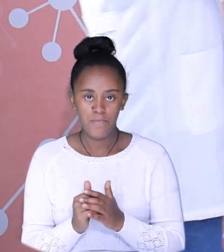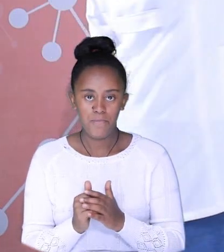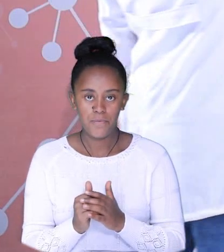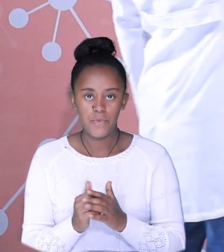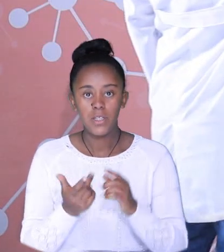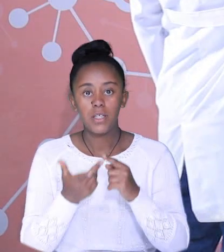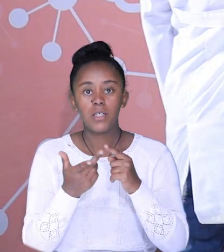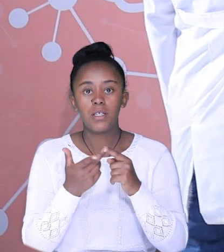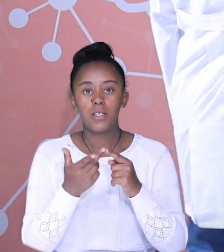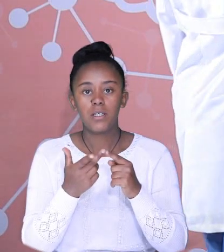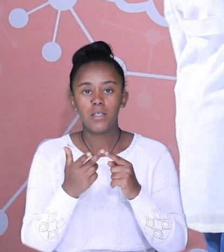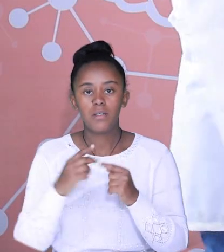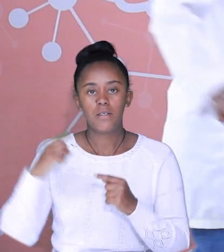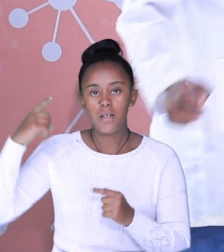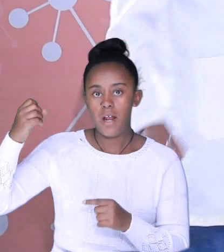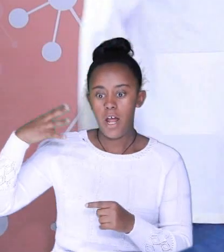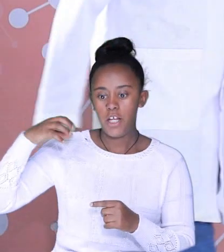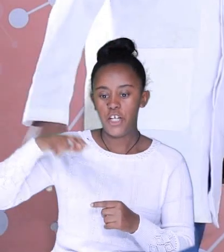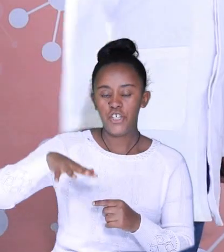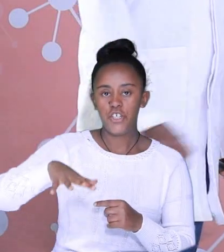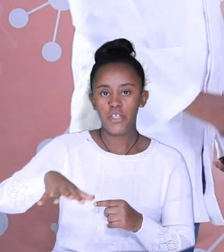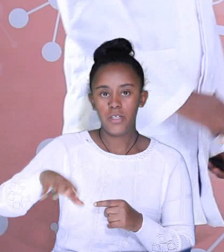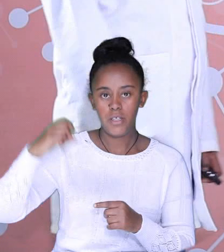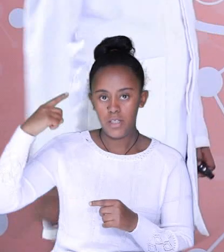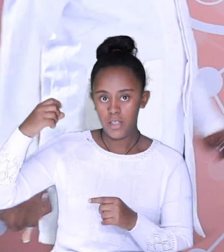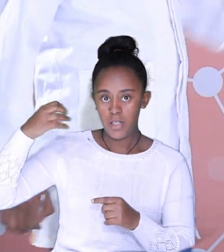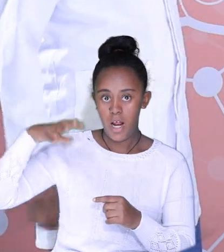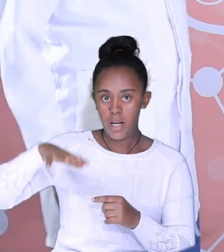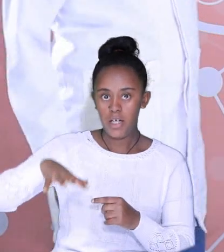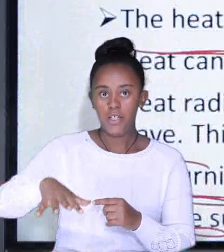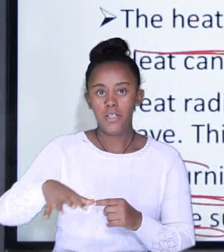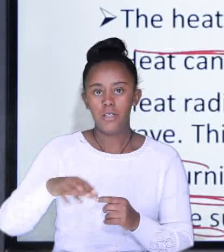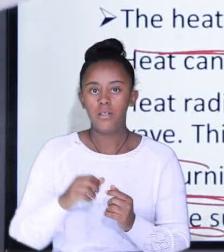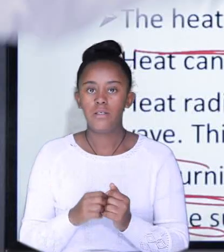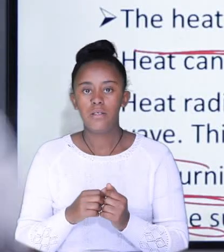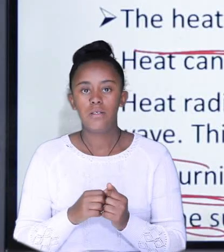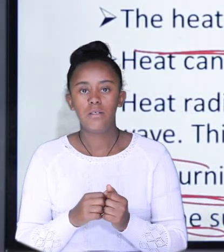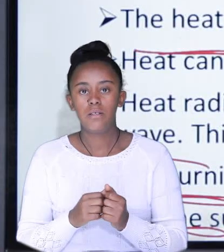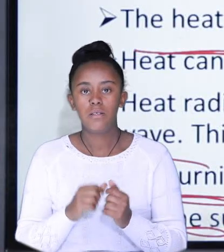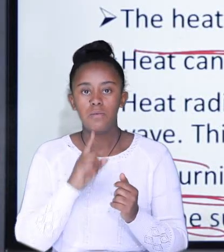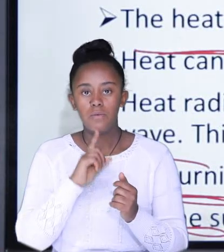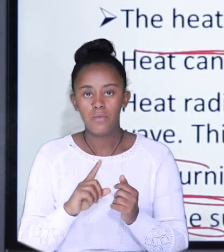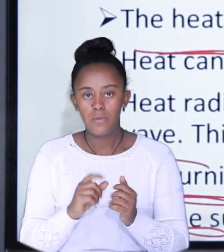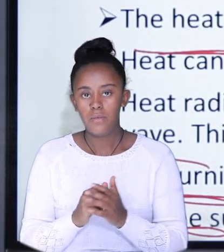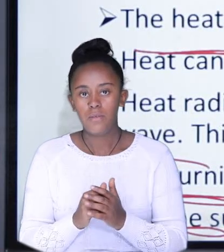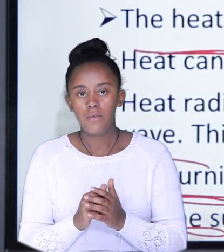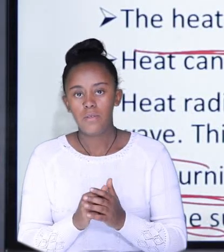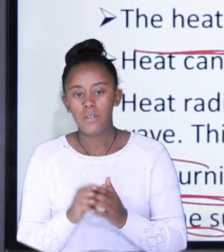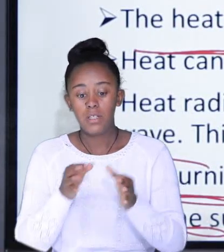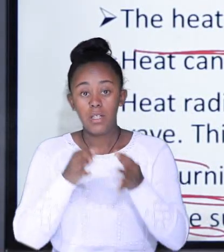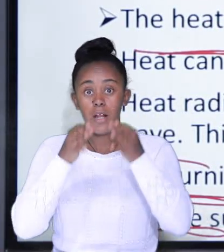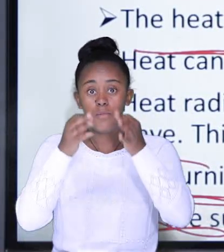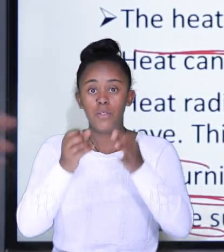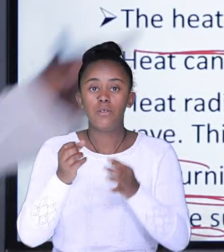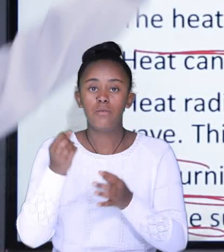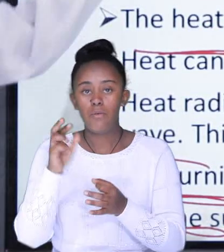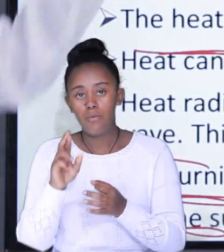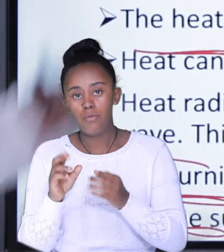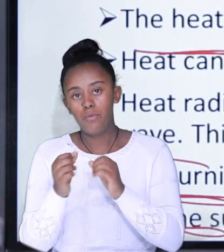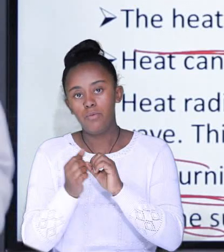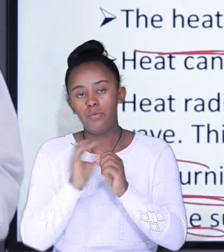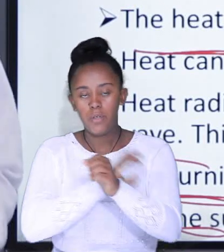The third is radiation. Radiation is the emission or transmission of